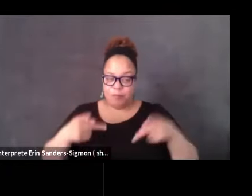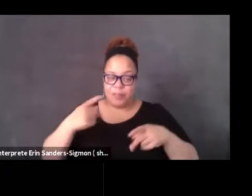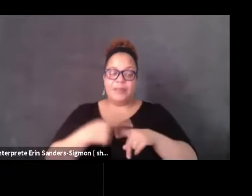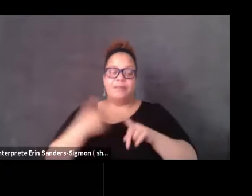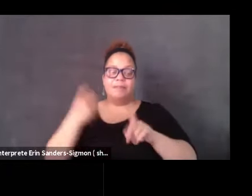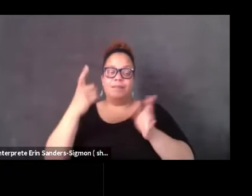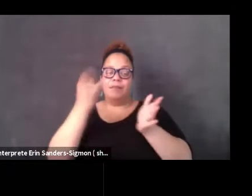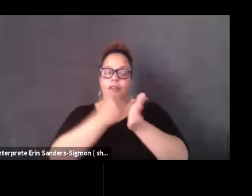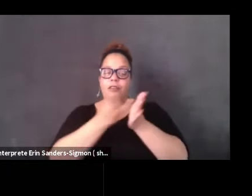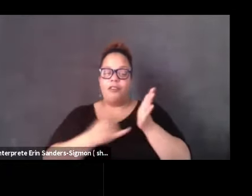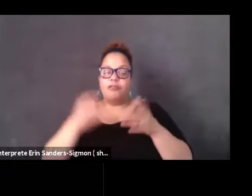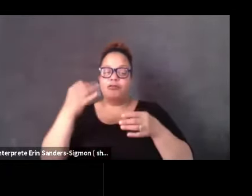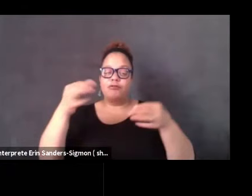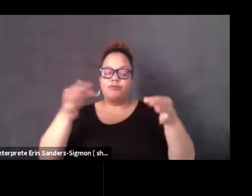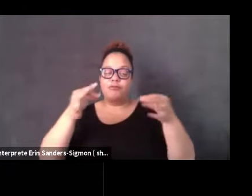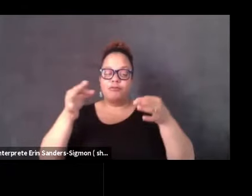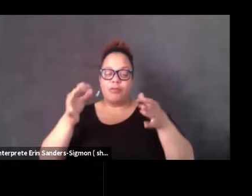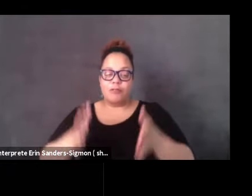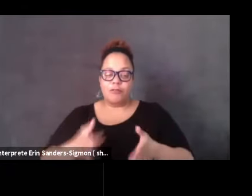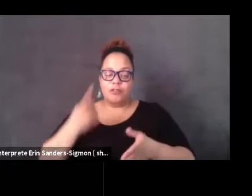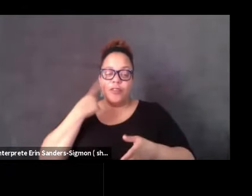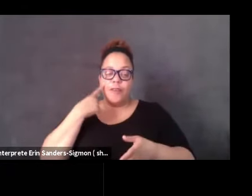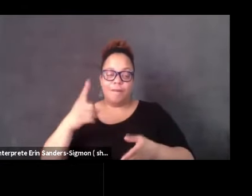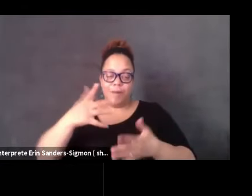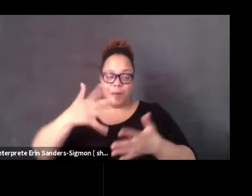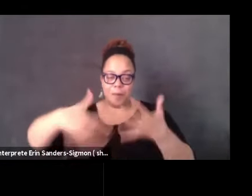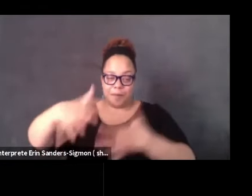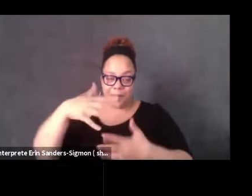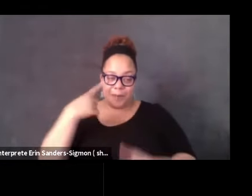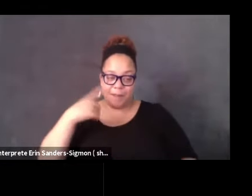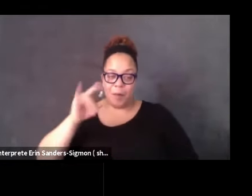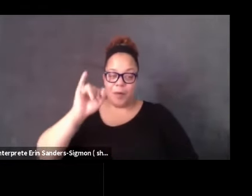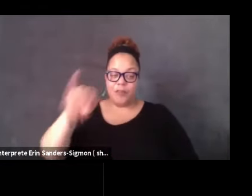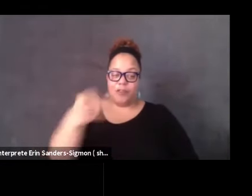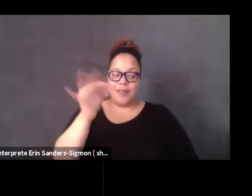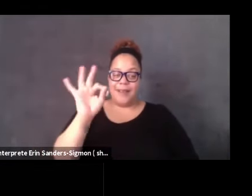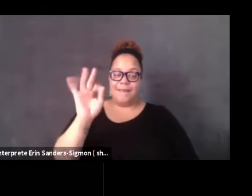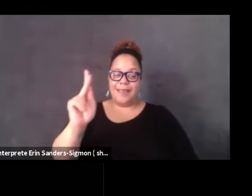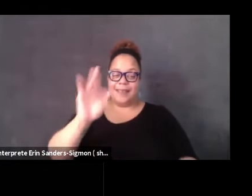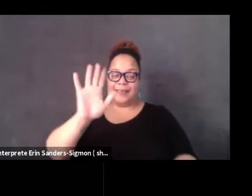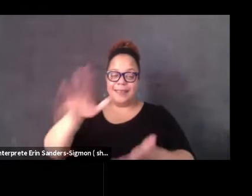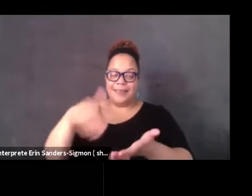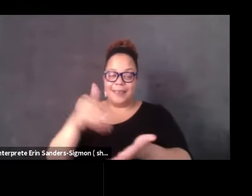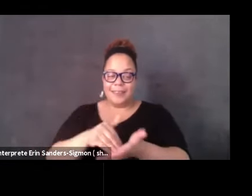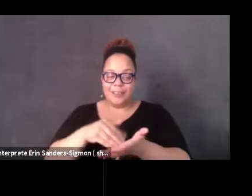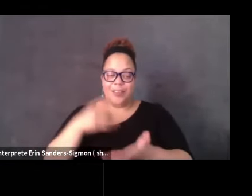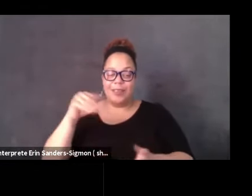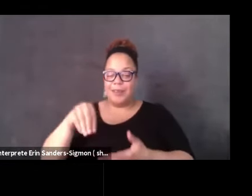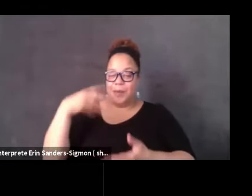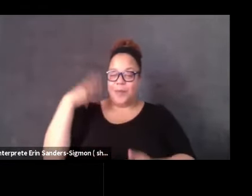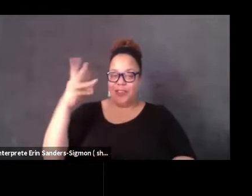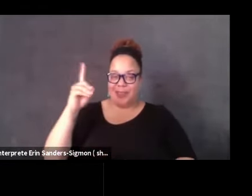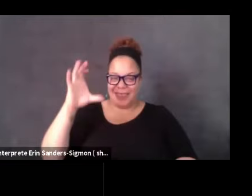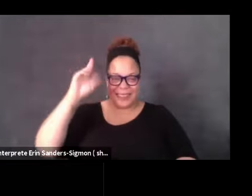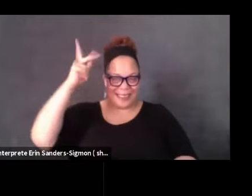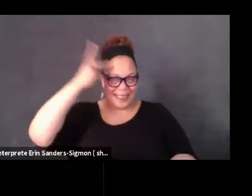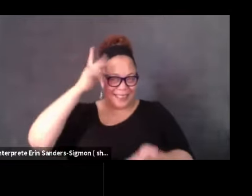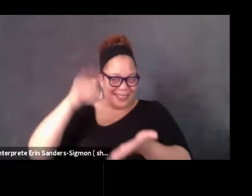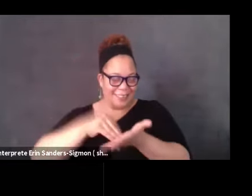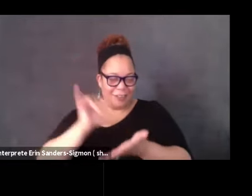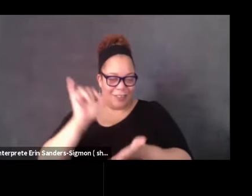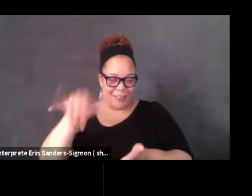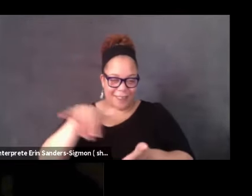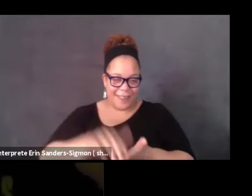John F. Kennedy Center for the Performing Arts in Washington, D.C. Let's go. He is in high demand for his creative approach to organizational